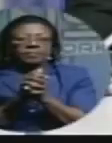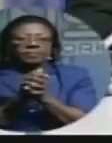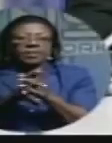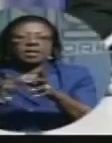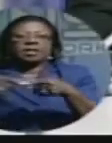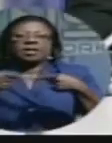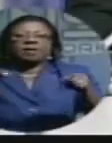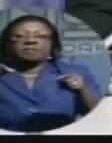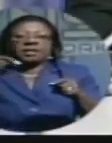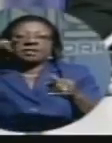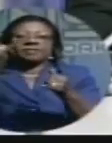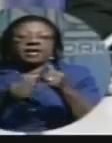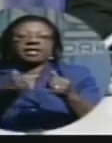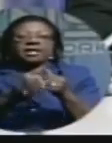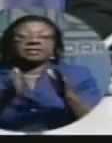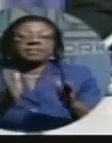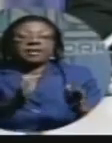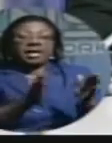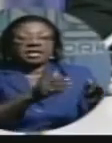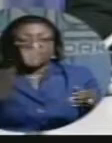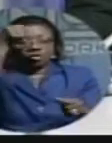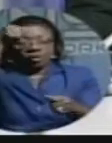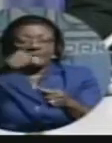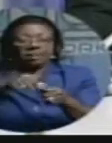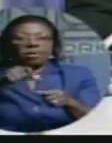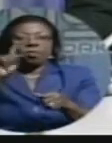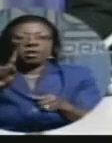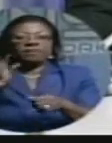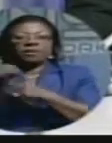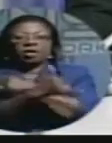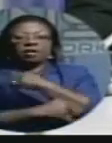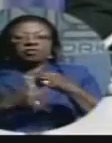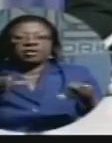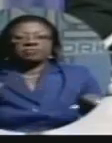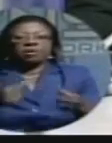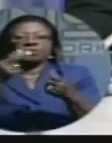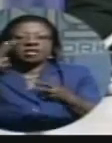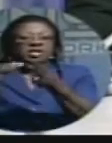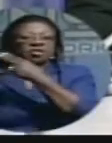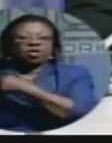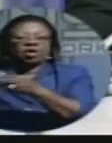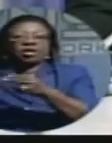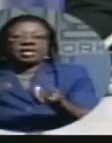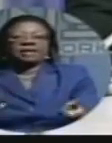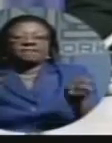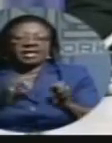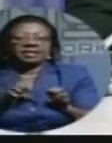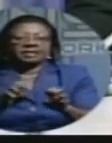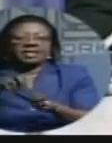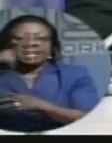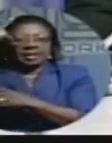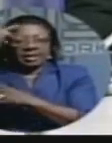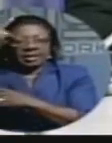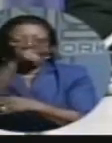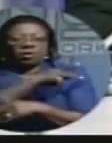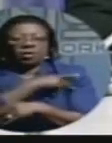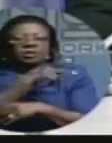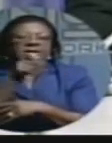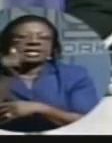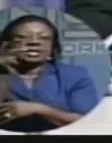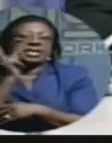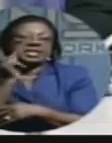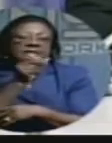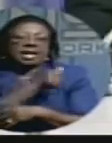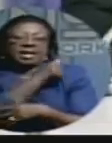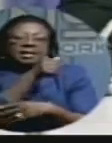The government is finalizing plans to commemorate one of the country's most historical events. Good evening, everyone. I'm Kendino Knowles. And I'm Keish